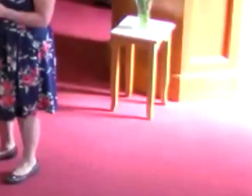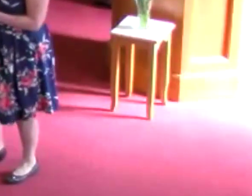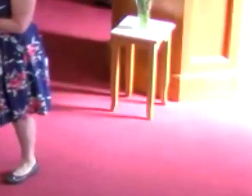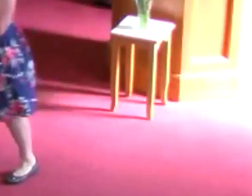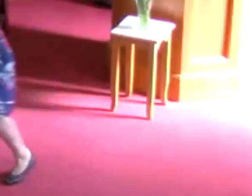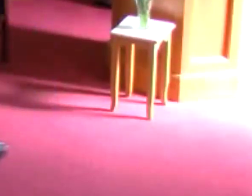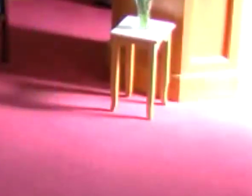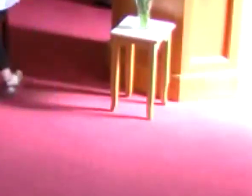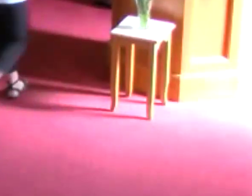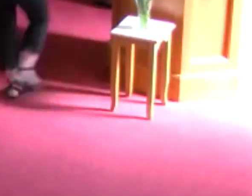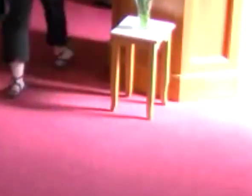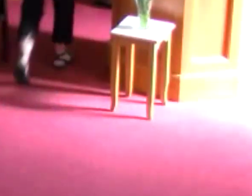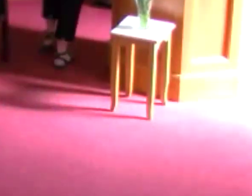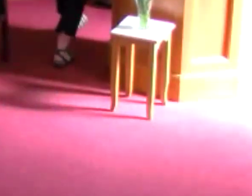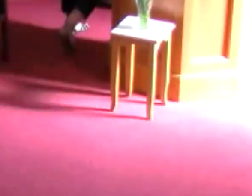podium.